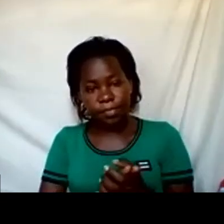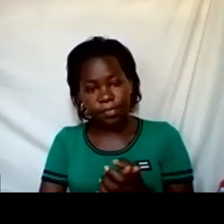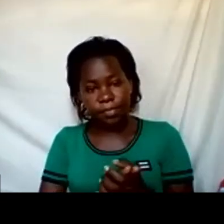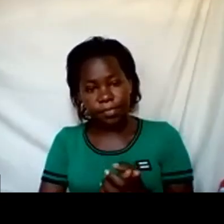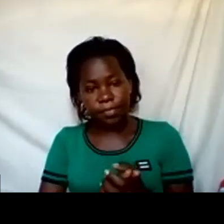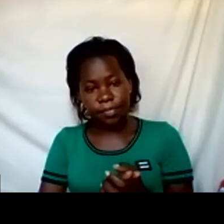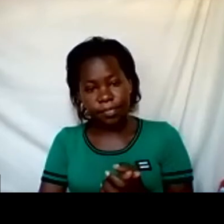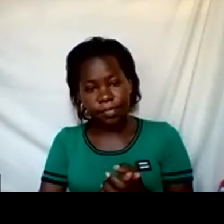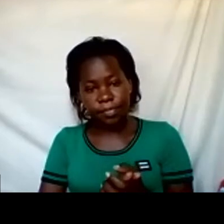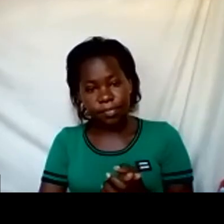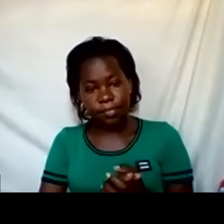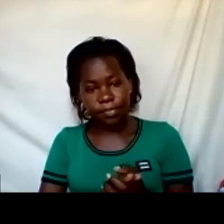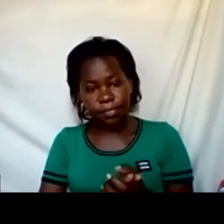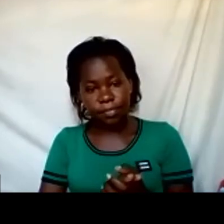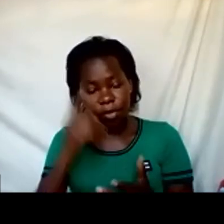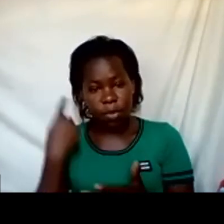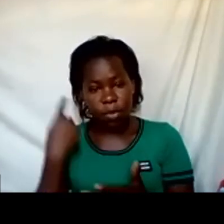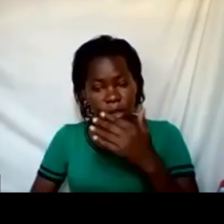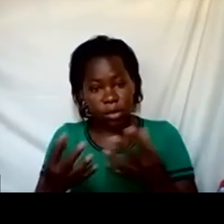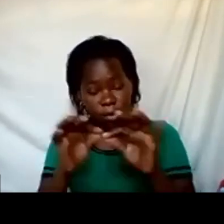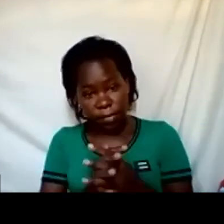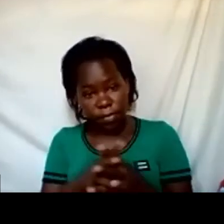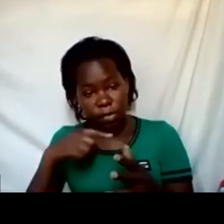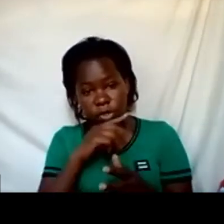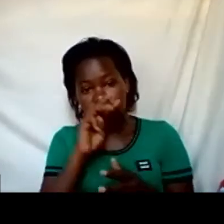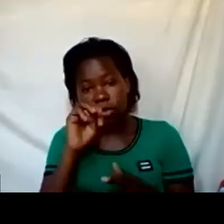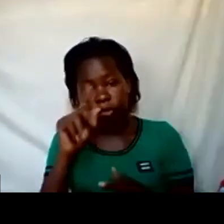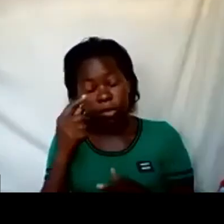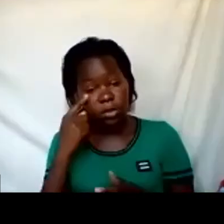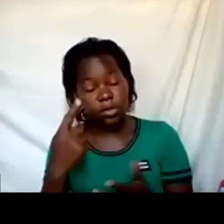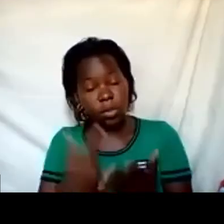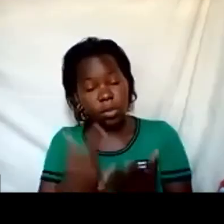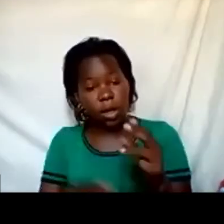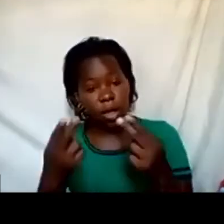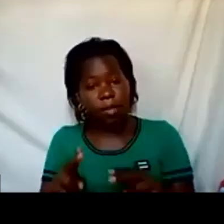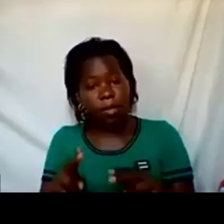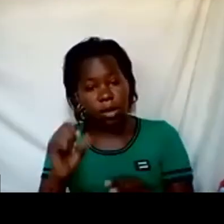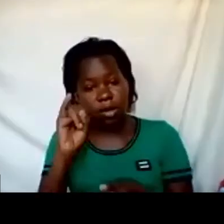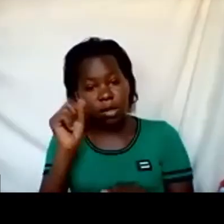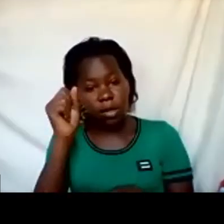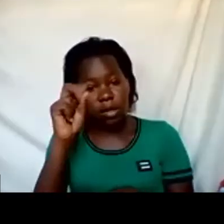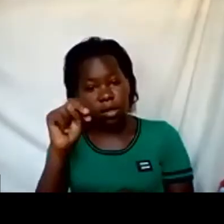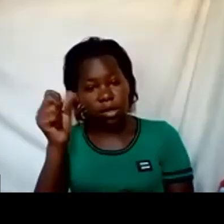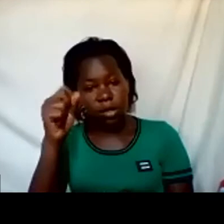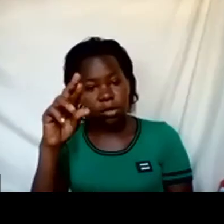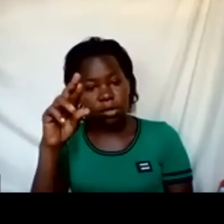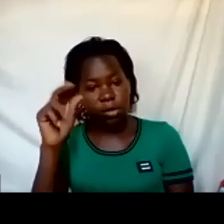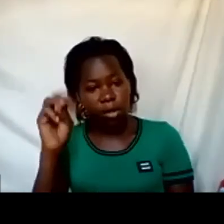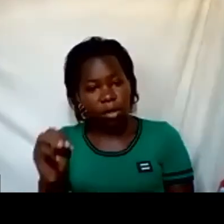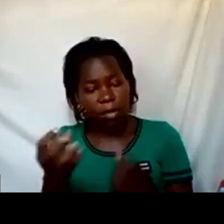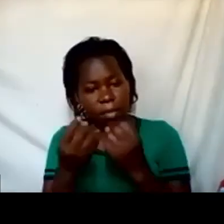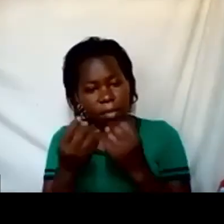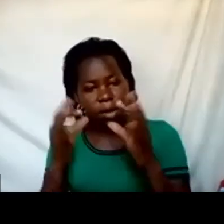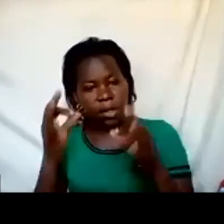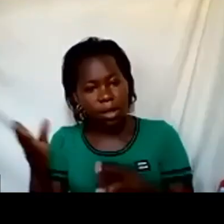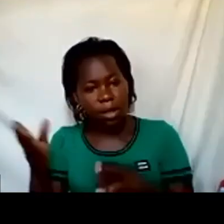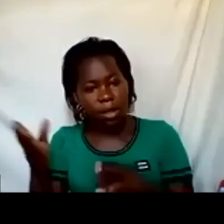important. Social media, if you've been seeing what's been happening on Instagram, amazing stuff. We recently were blessed with